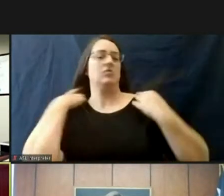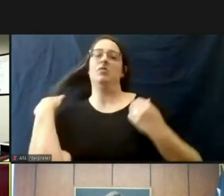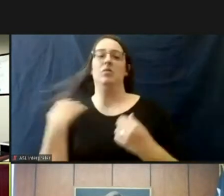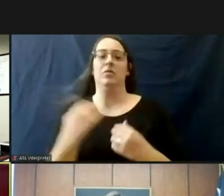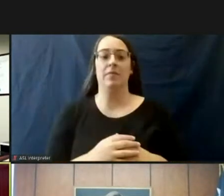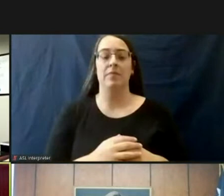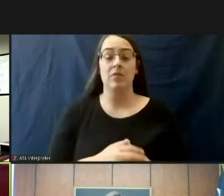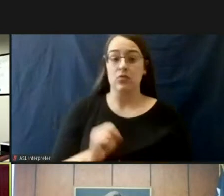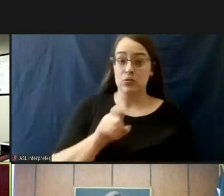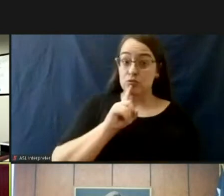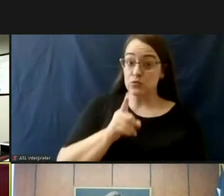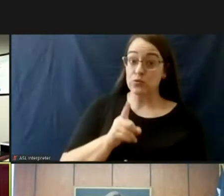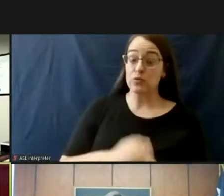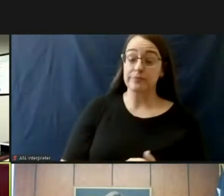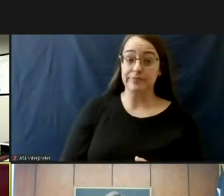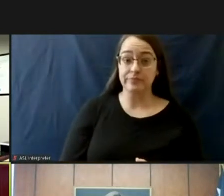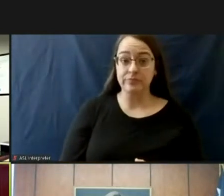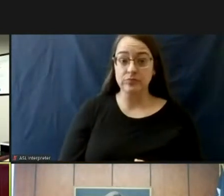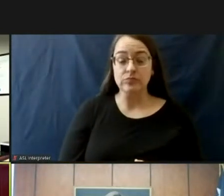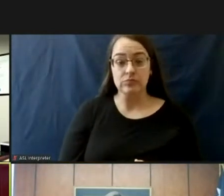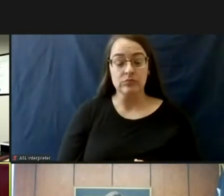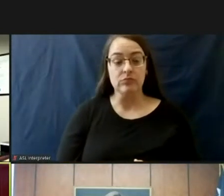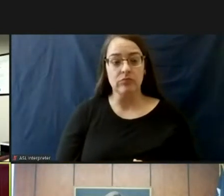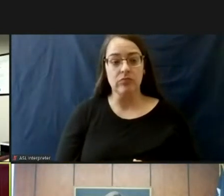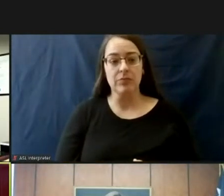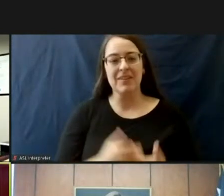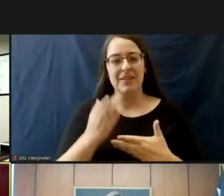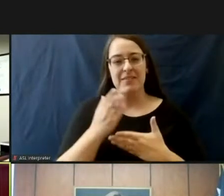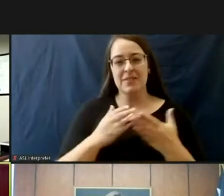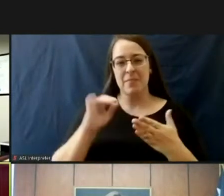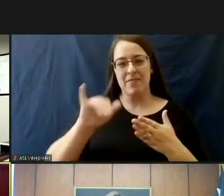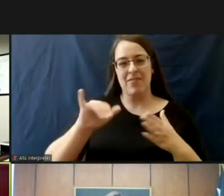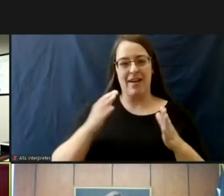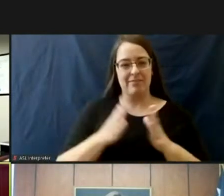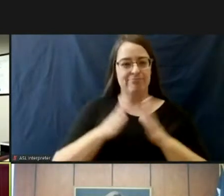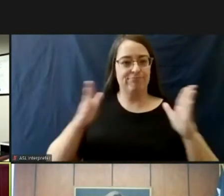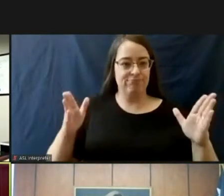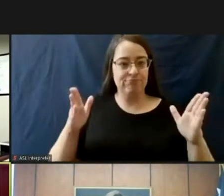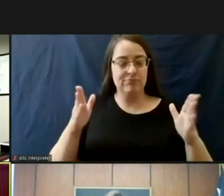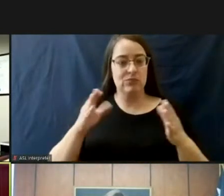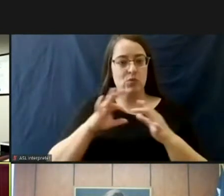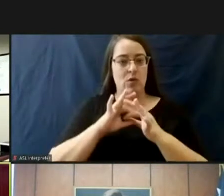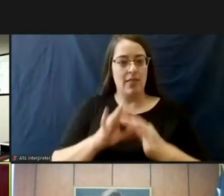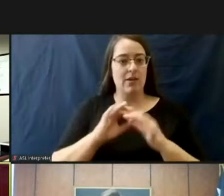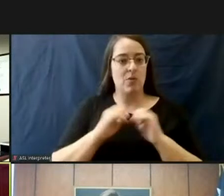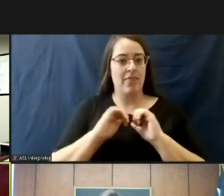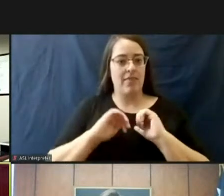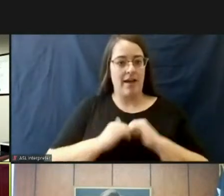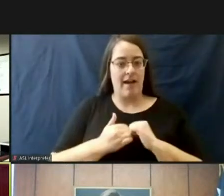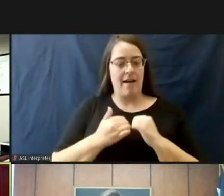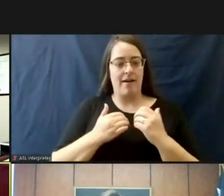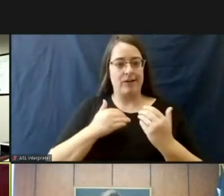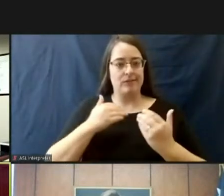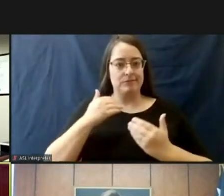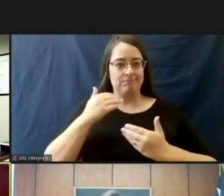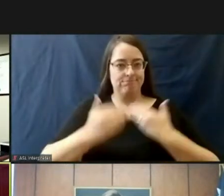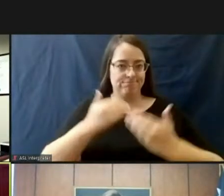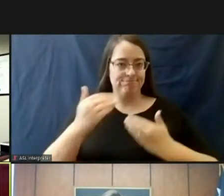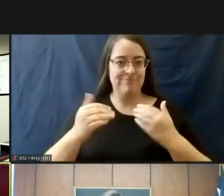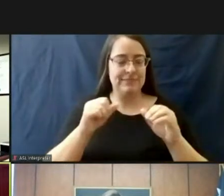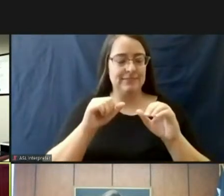Sure. And a little bit of this is talking in generalities about the system. So I don't know about any